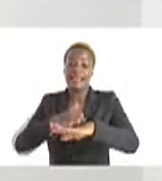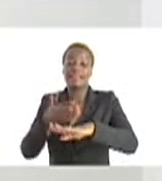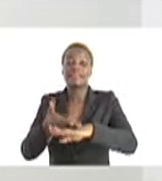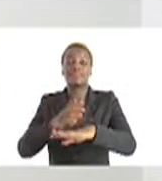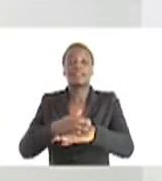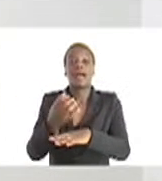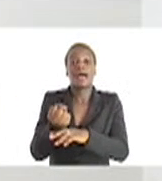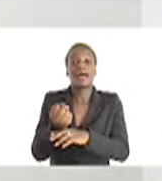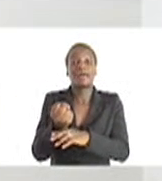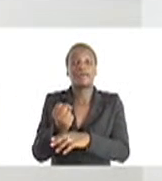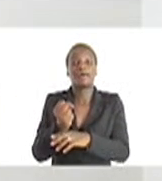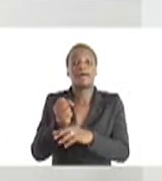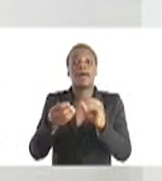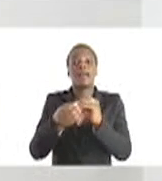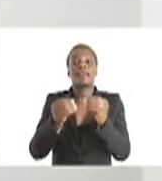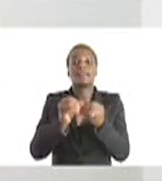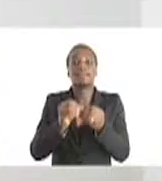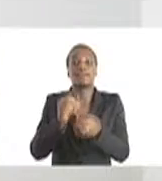number here,